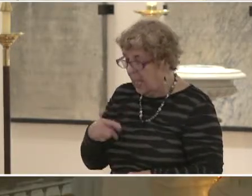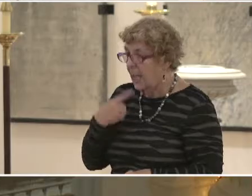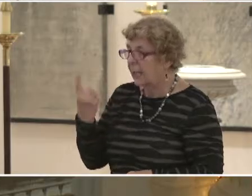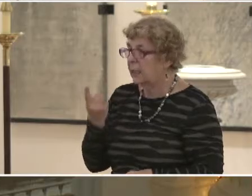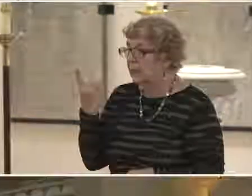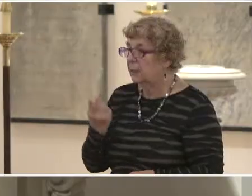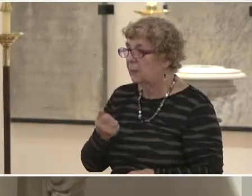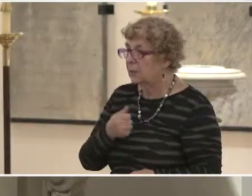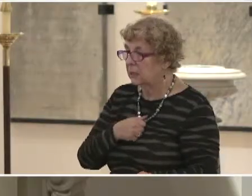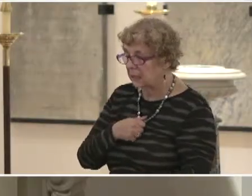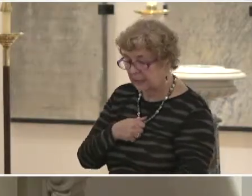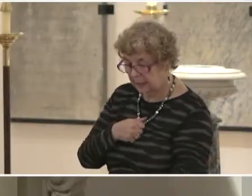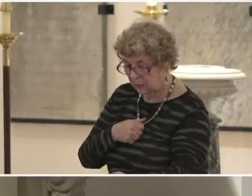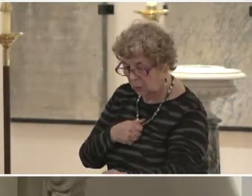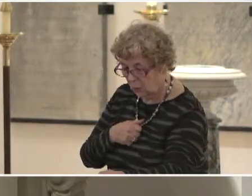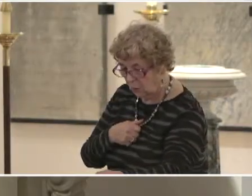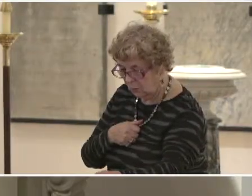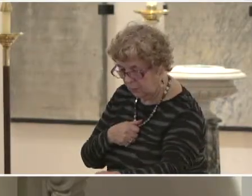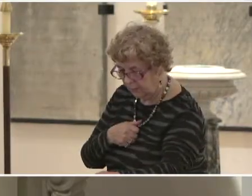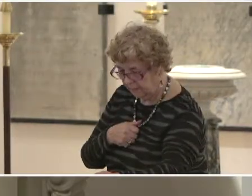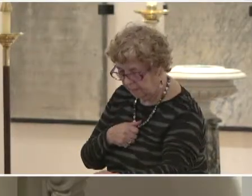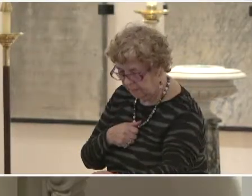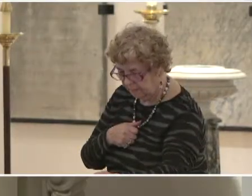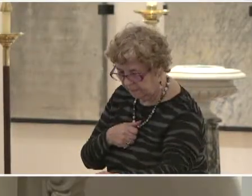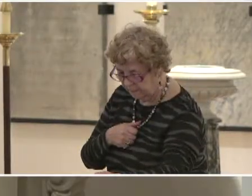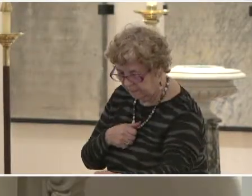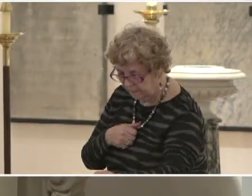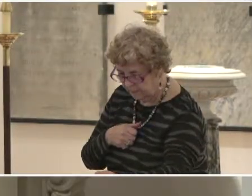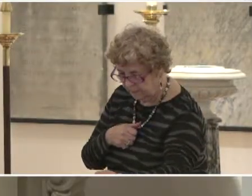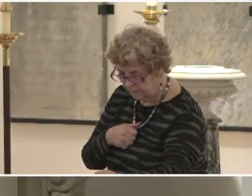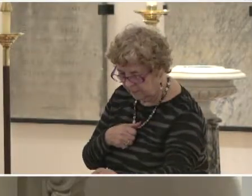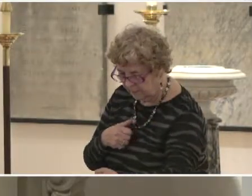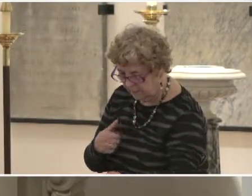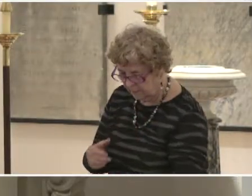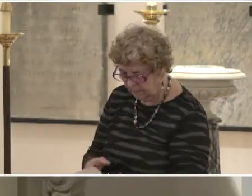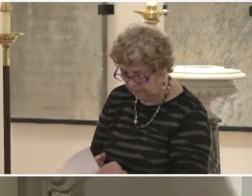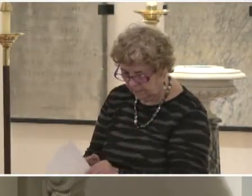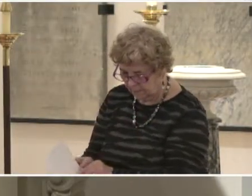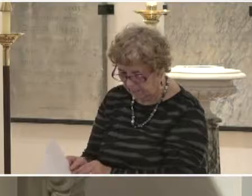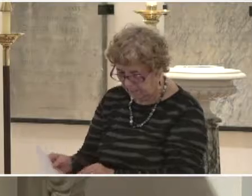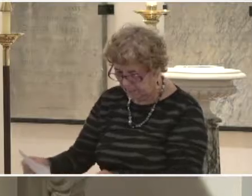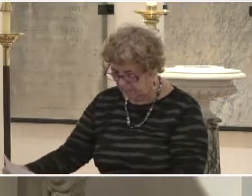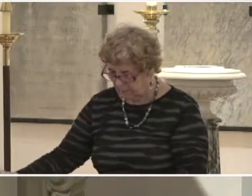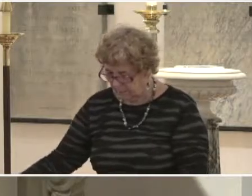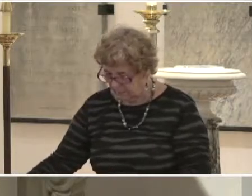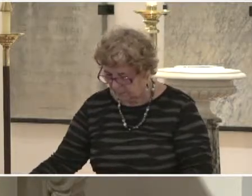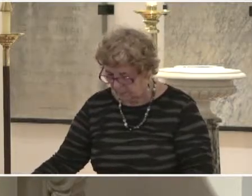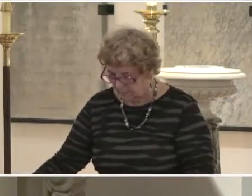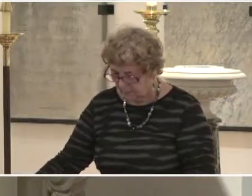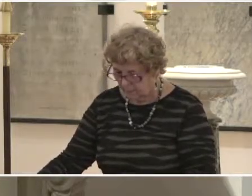Sometimes it's so tiny that we can't even recognize it in ourselves.